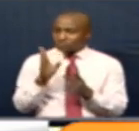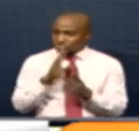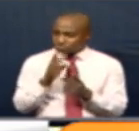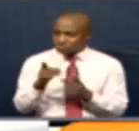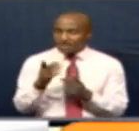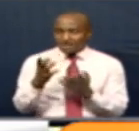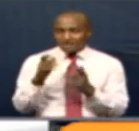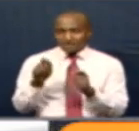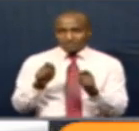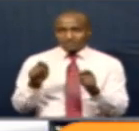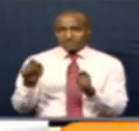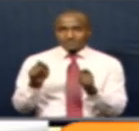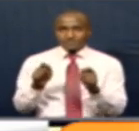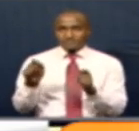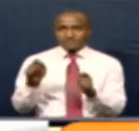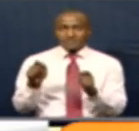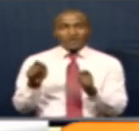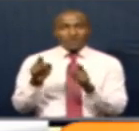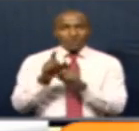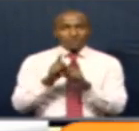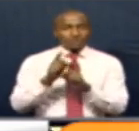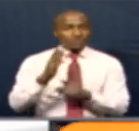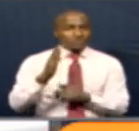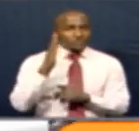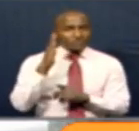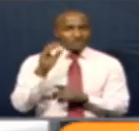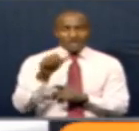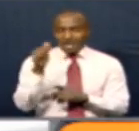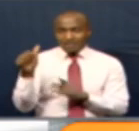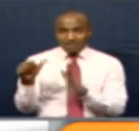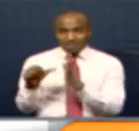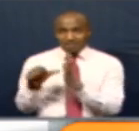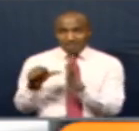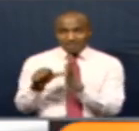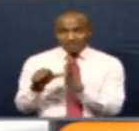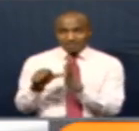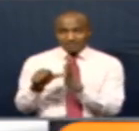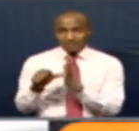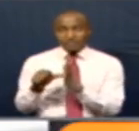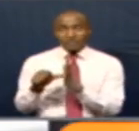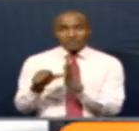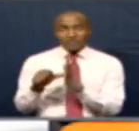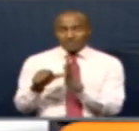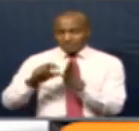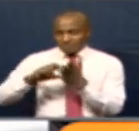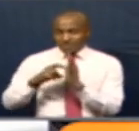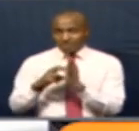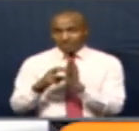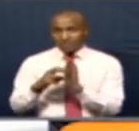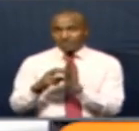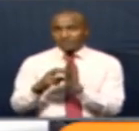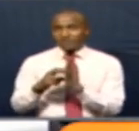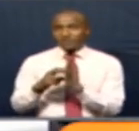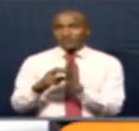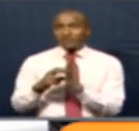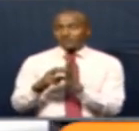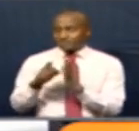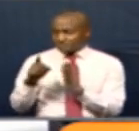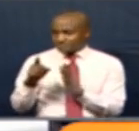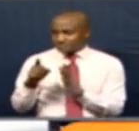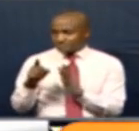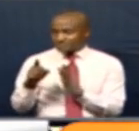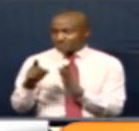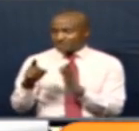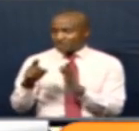be managed. There's an issue of security. So we have collapsed the regeneration into